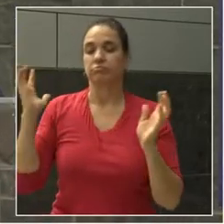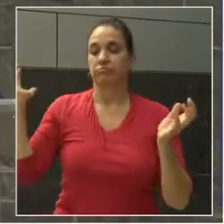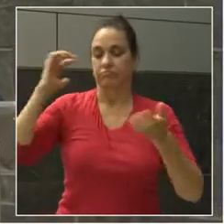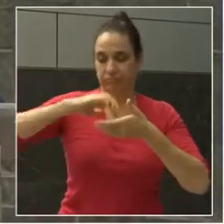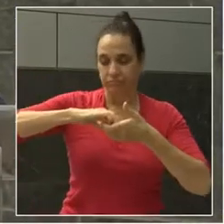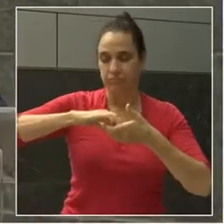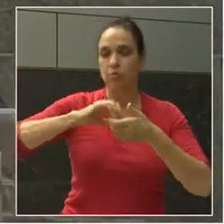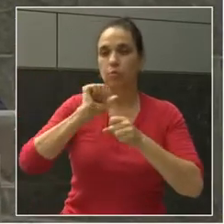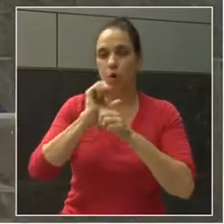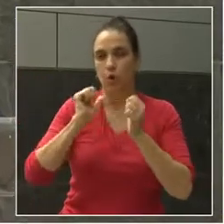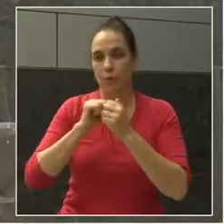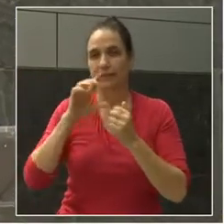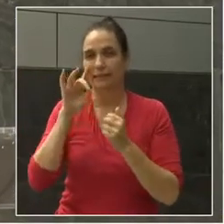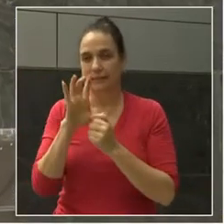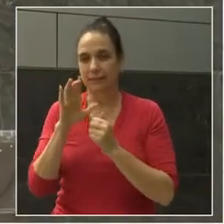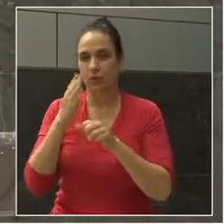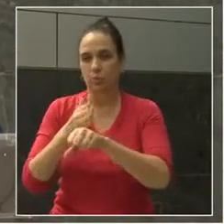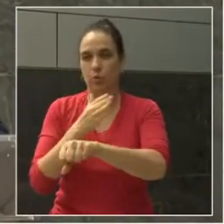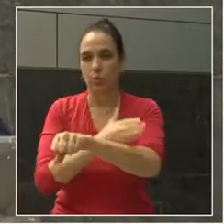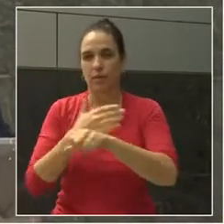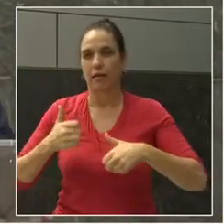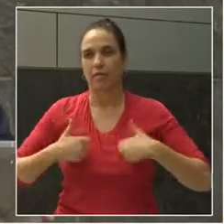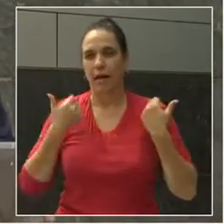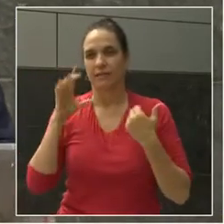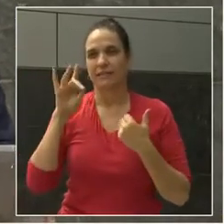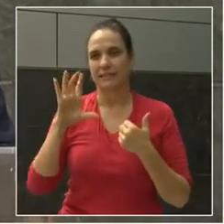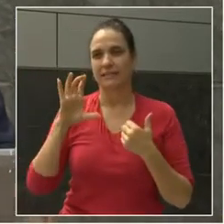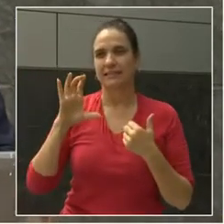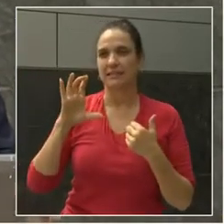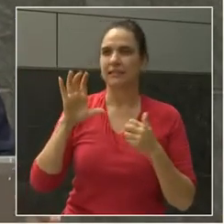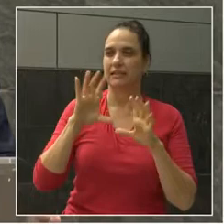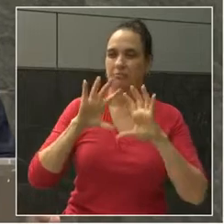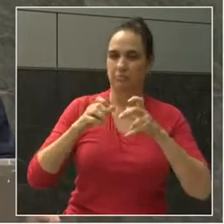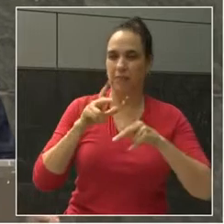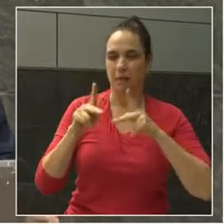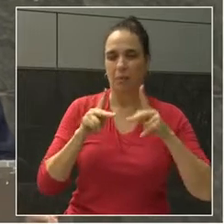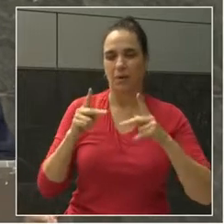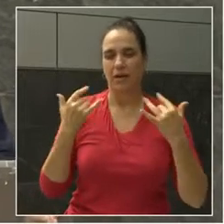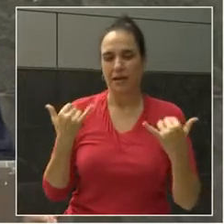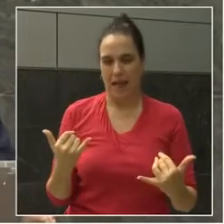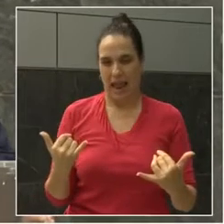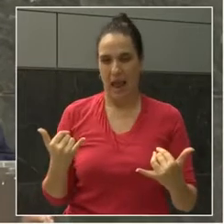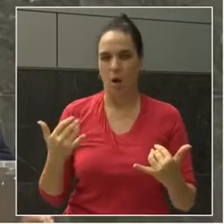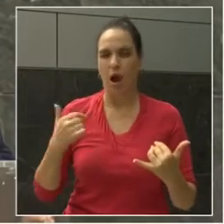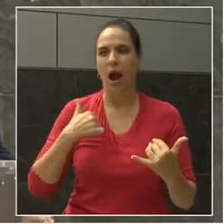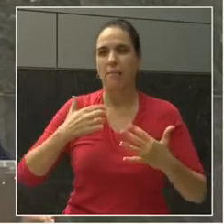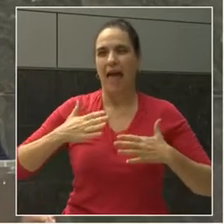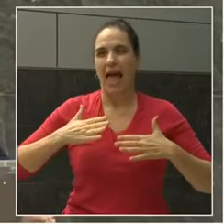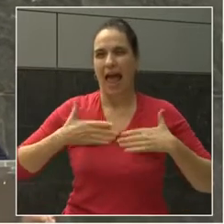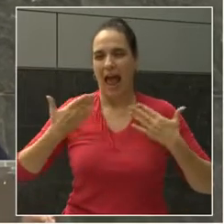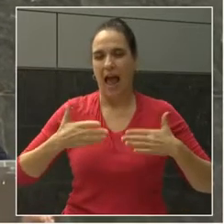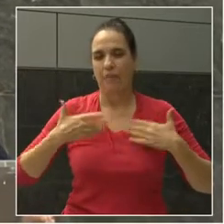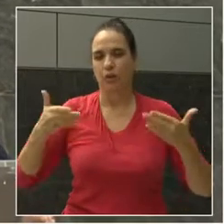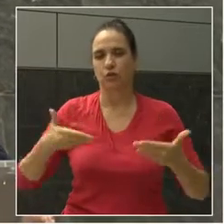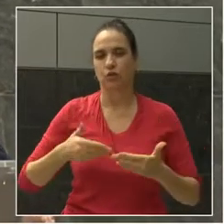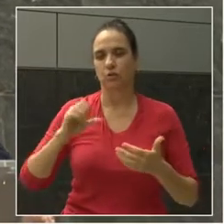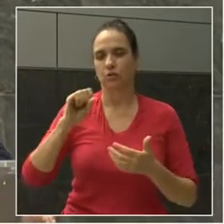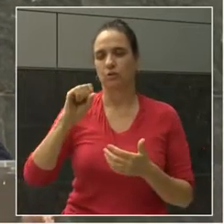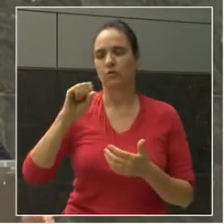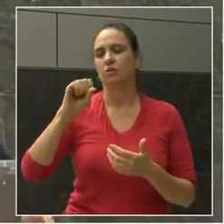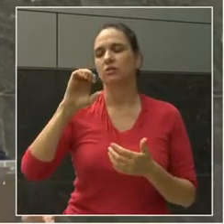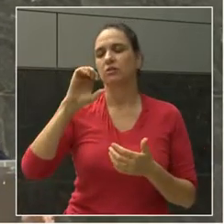improve the lives of DC citizens. It is now my pleasure to introduce Ms. Ashanti Carter, Director